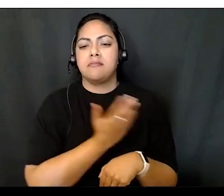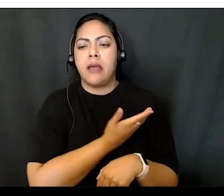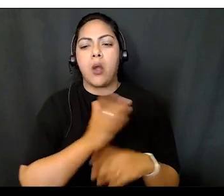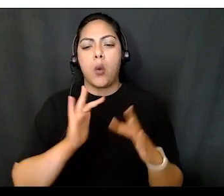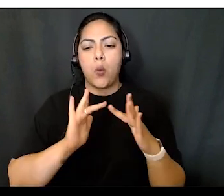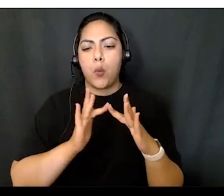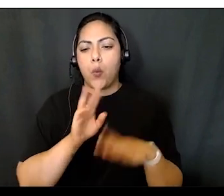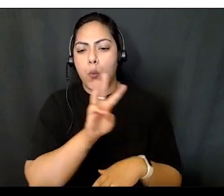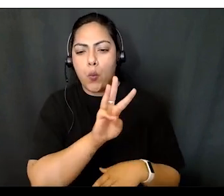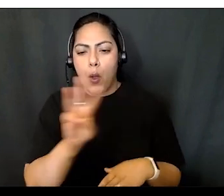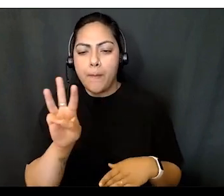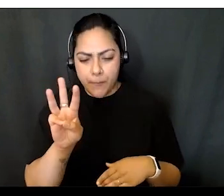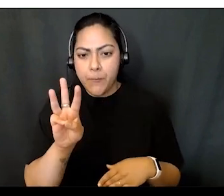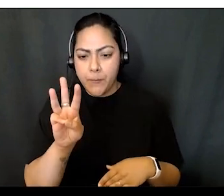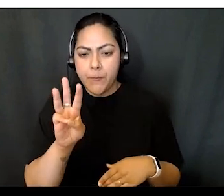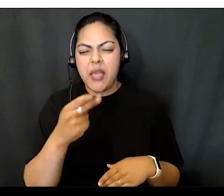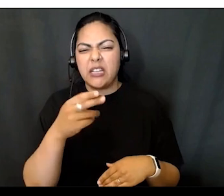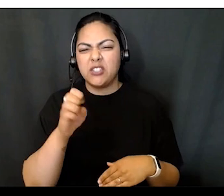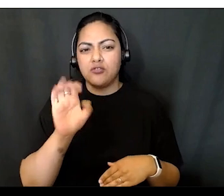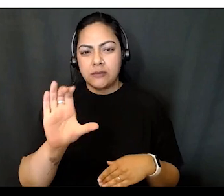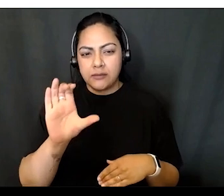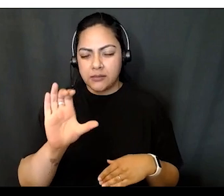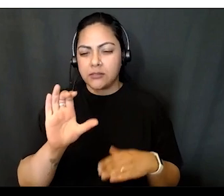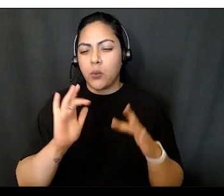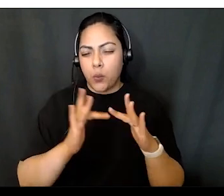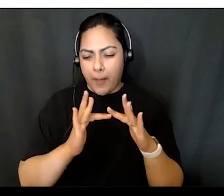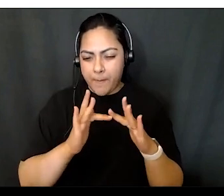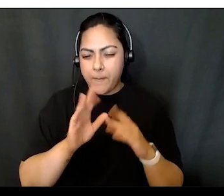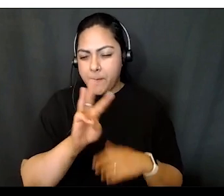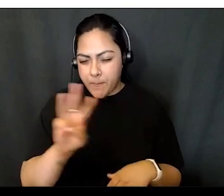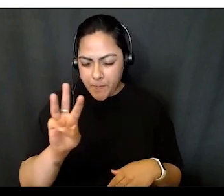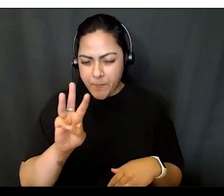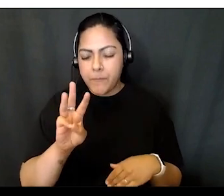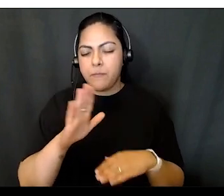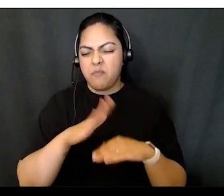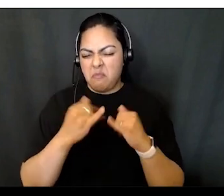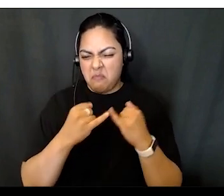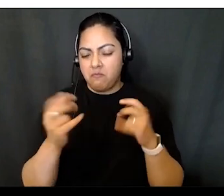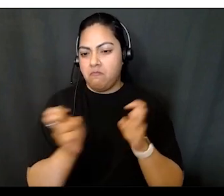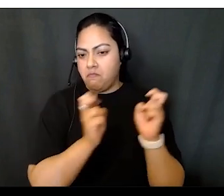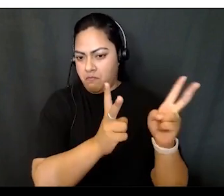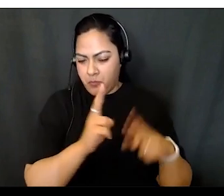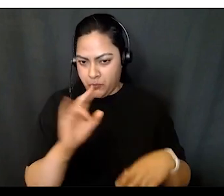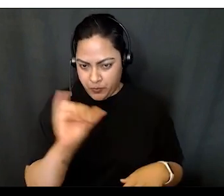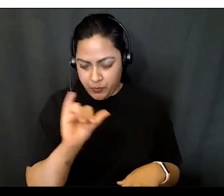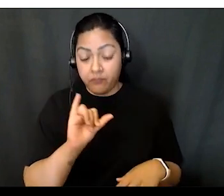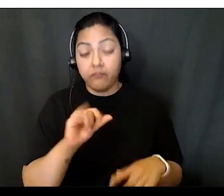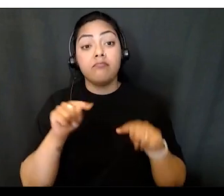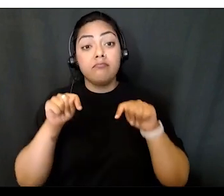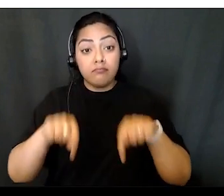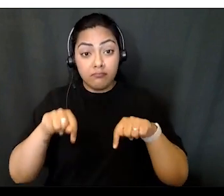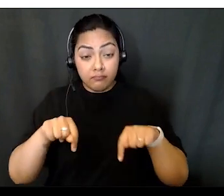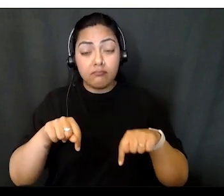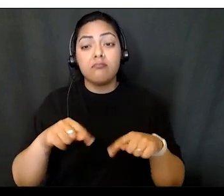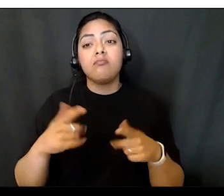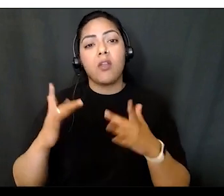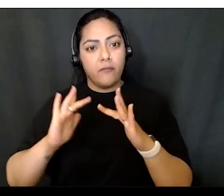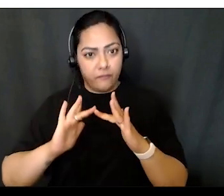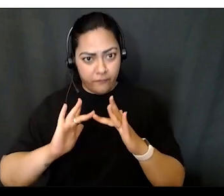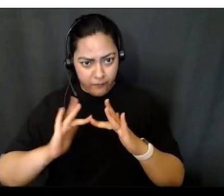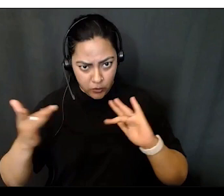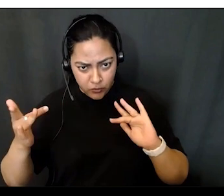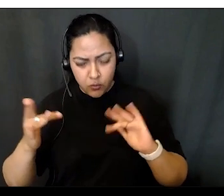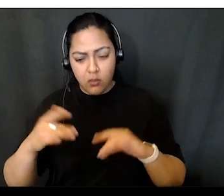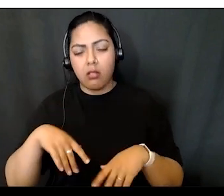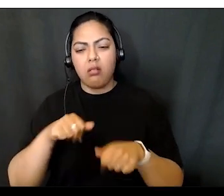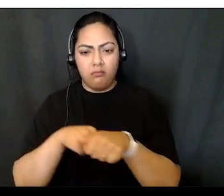session is intended as a space for learning and reflection. The medium is virtual,